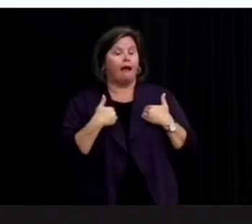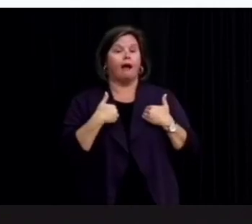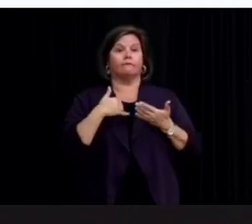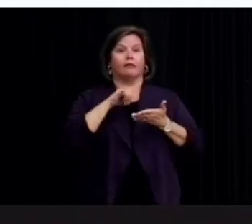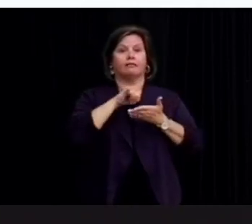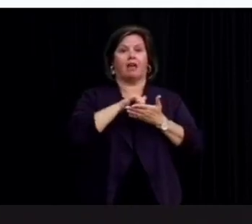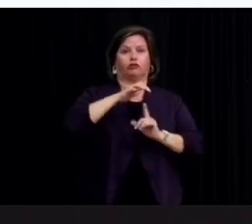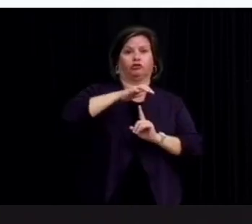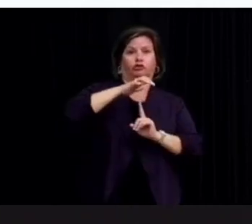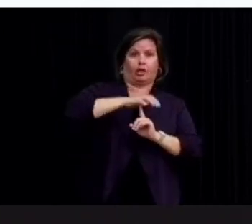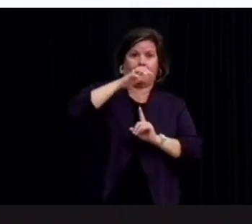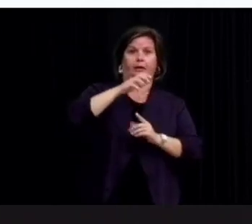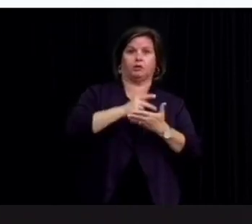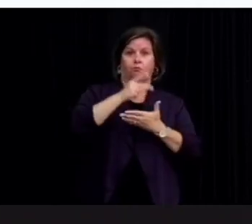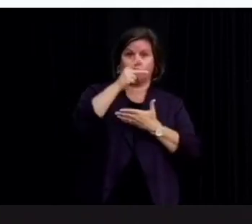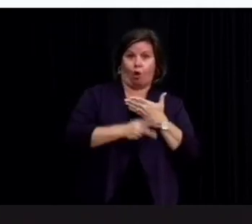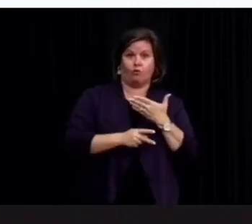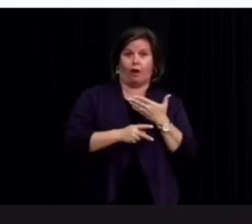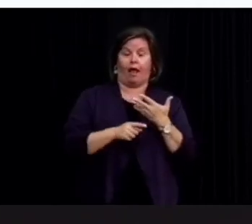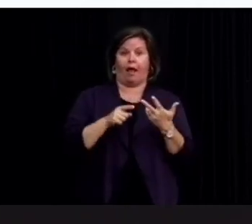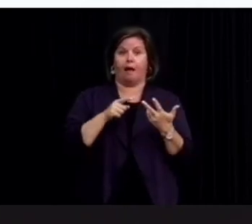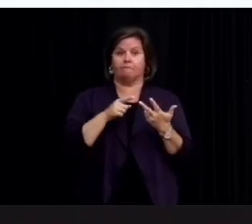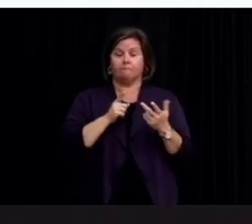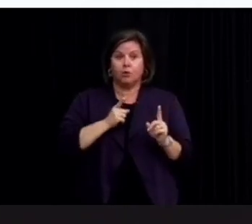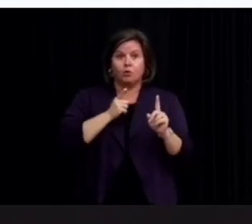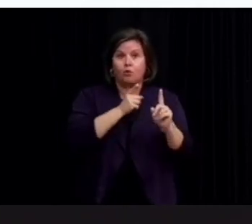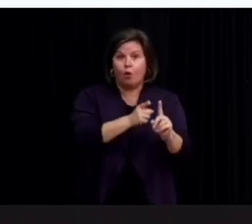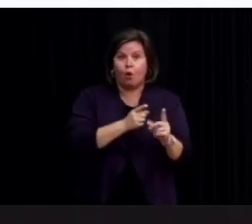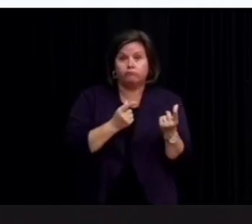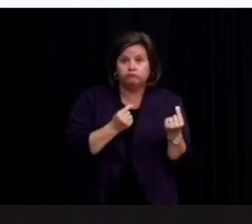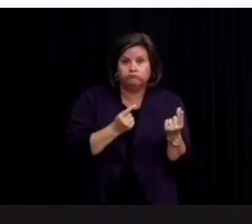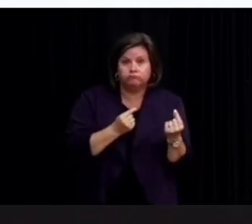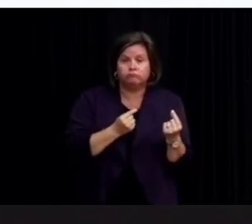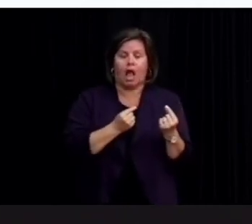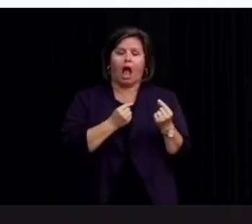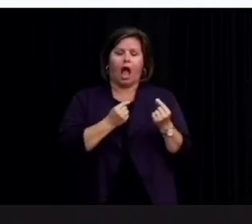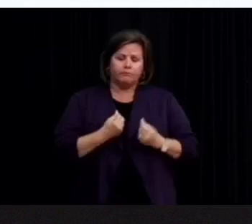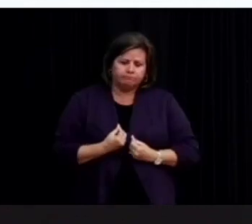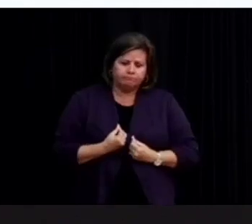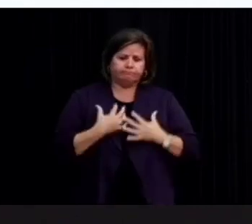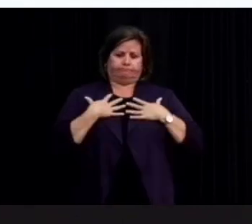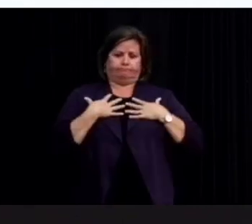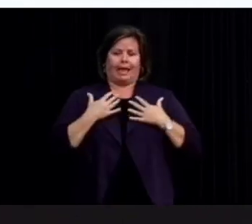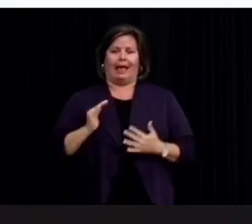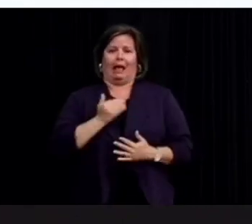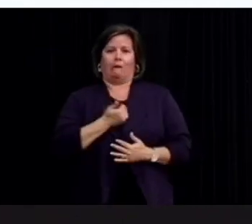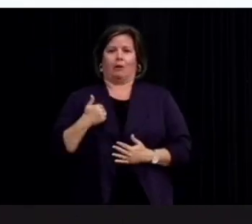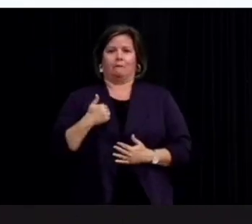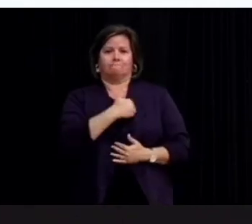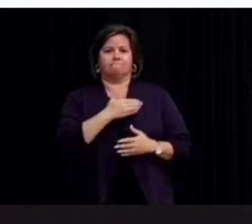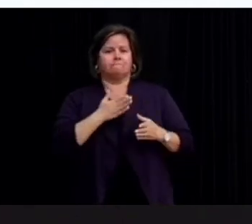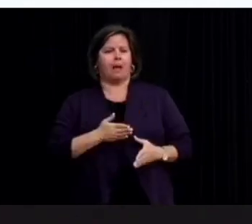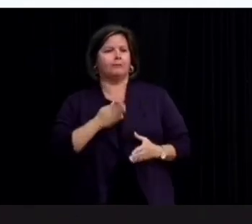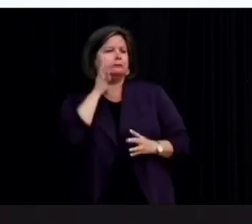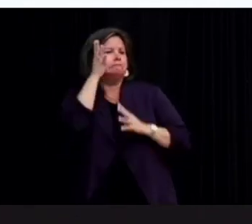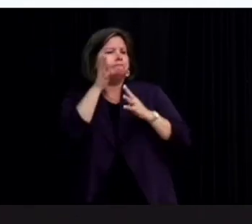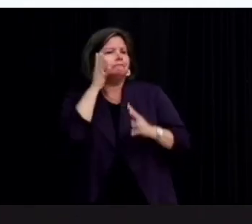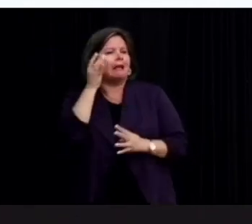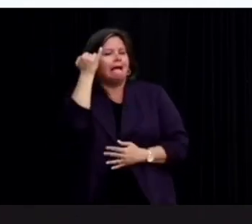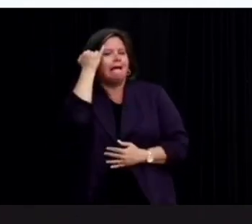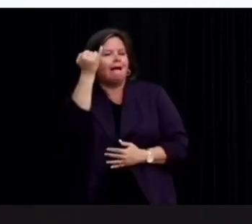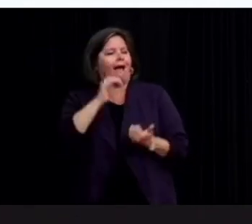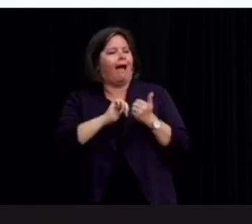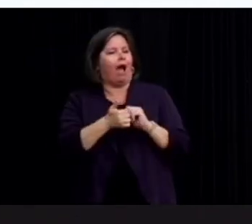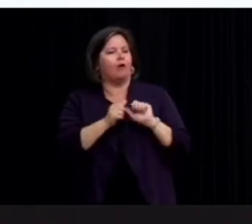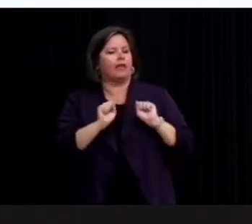is to inspire our 1.5 members to come up with their own ideas of what they can do to advance